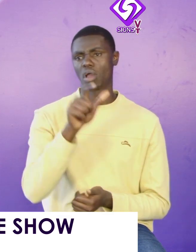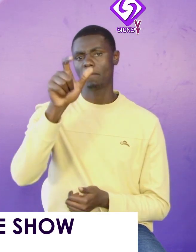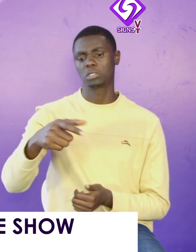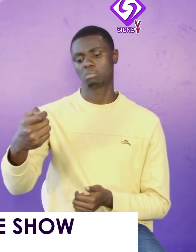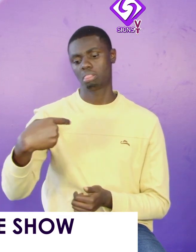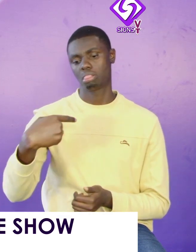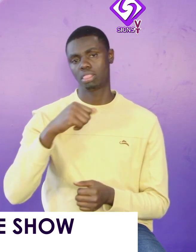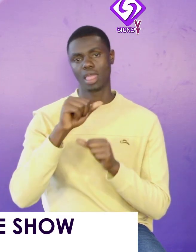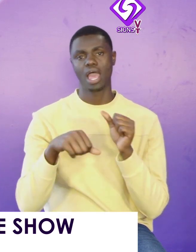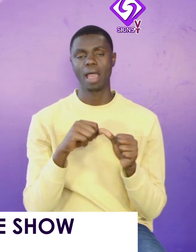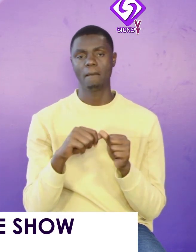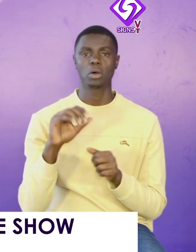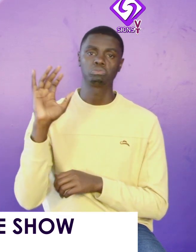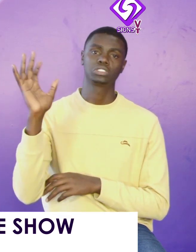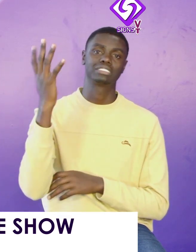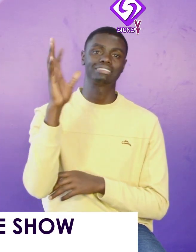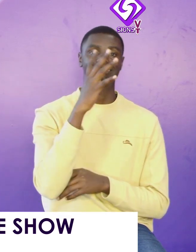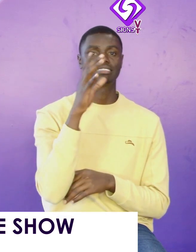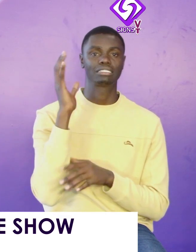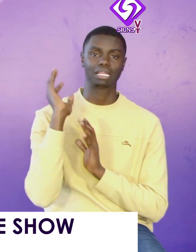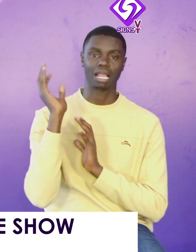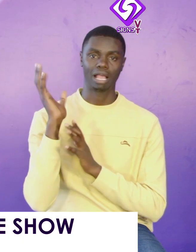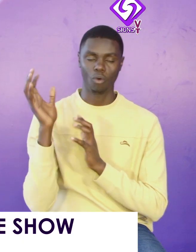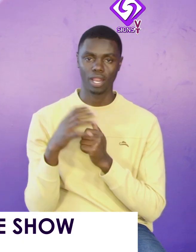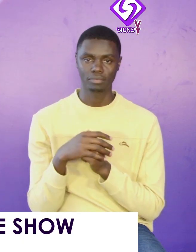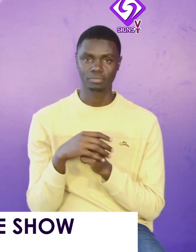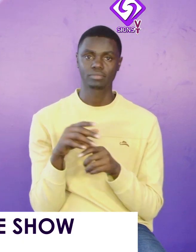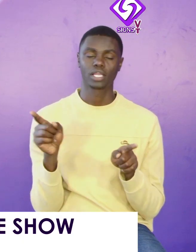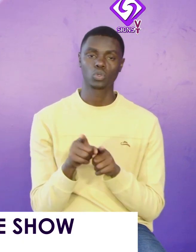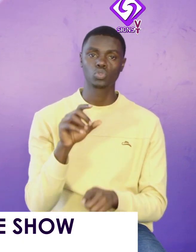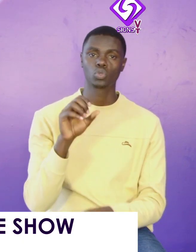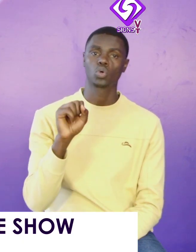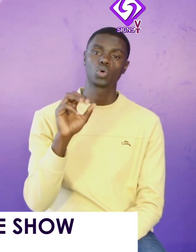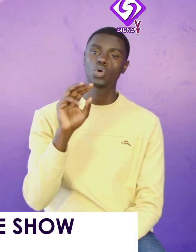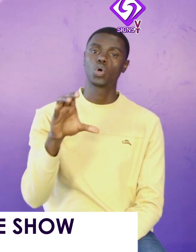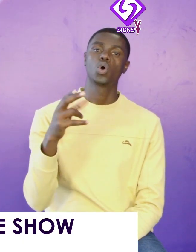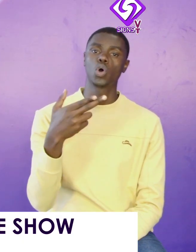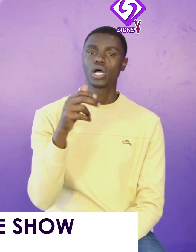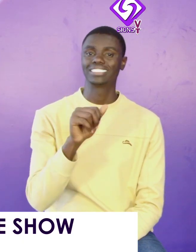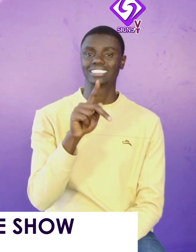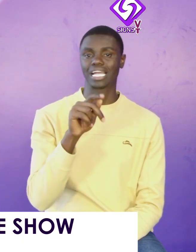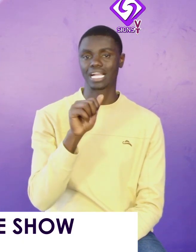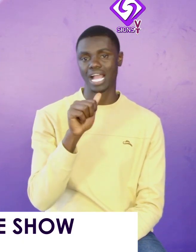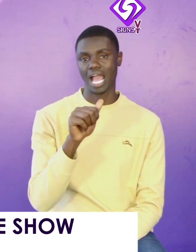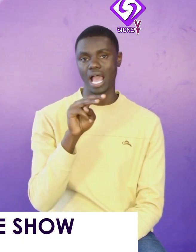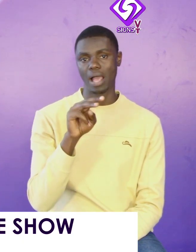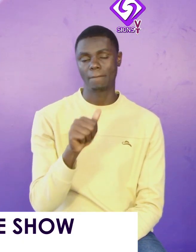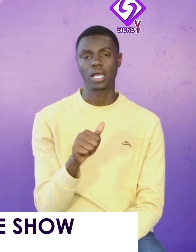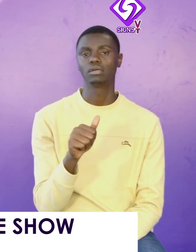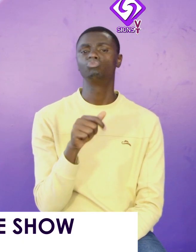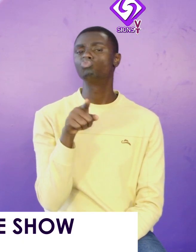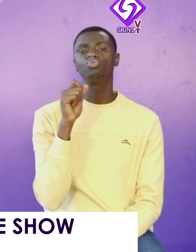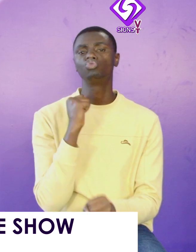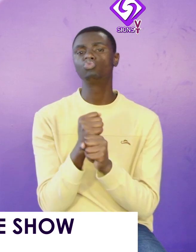message about Shakahola, and Chakama. What do you do about it? What do